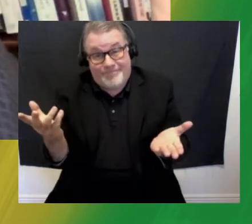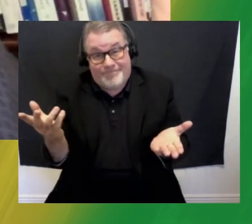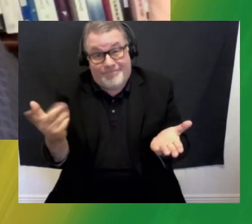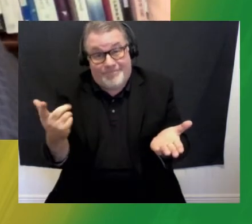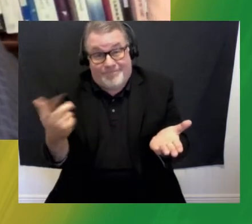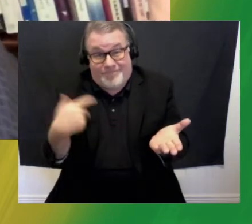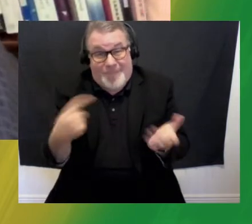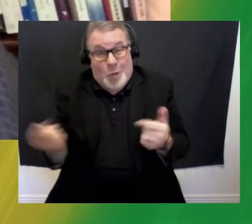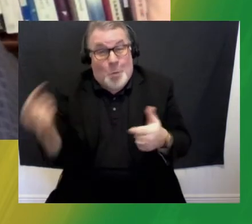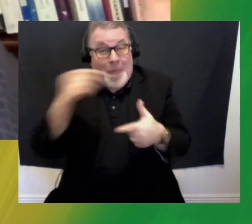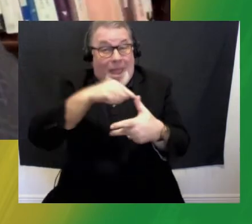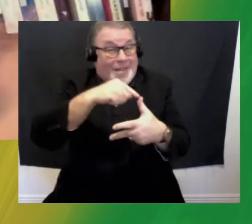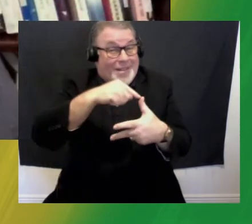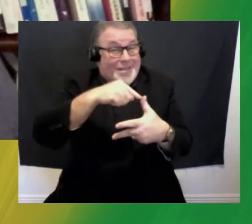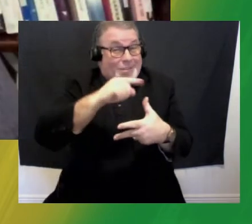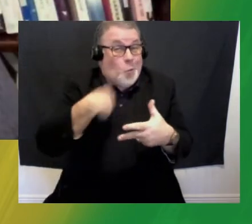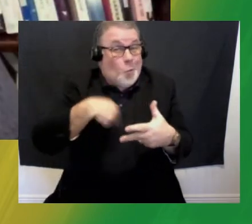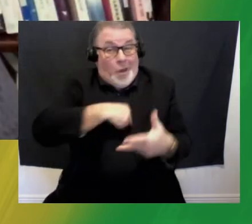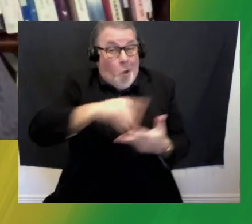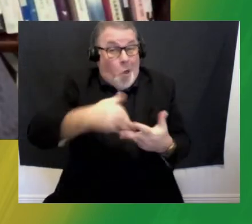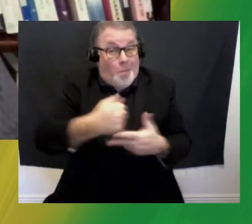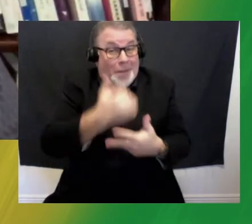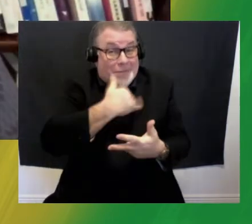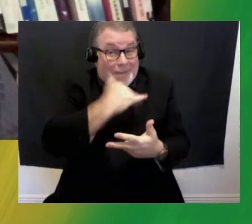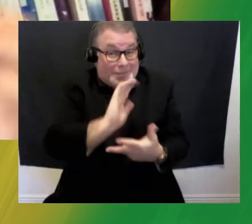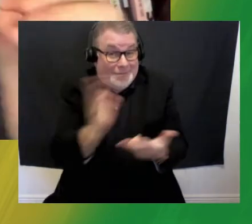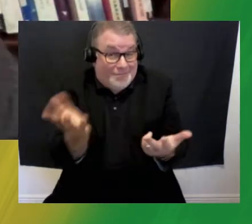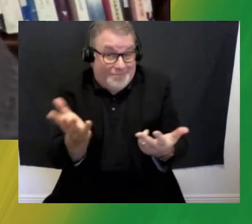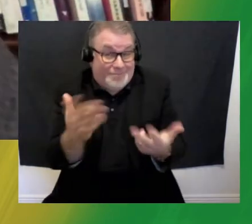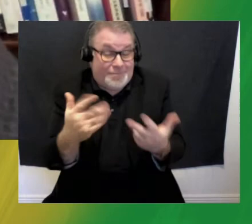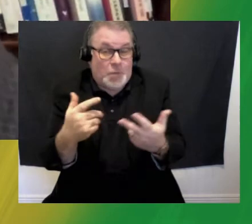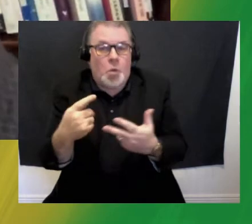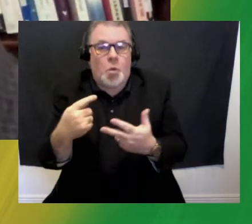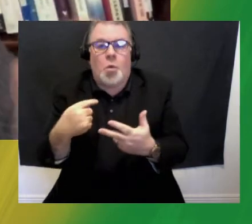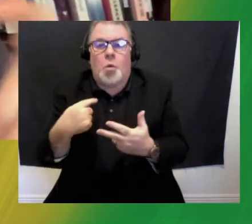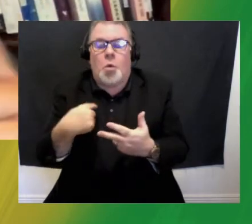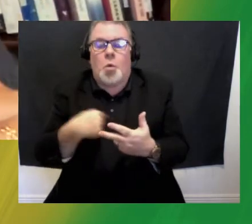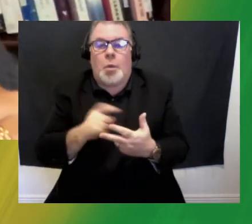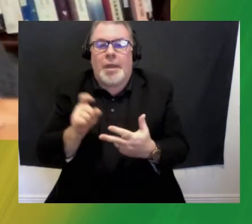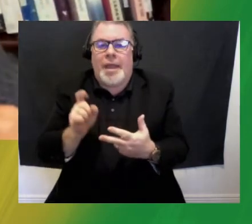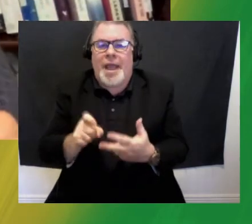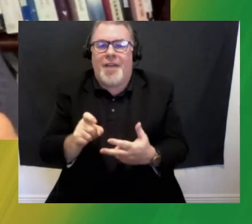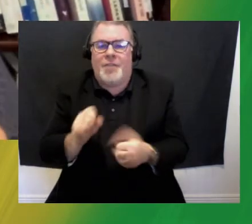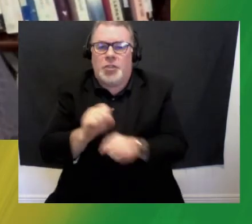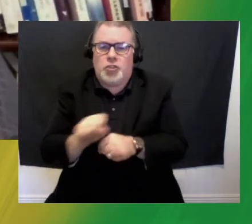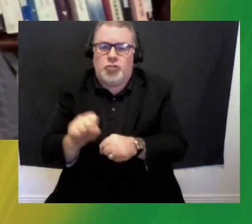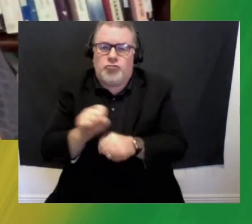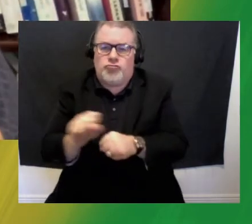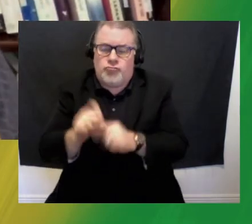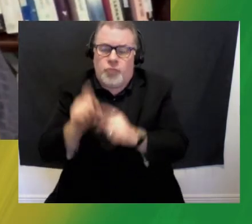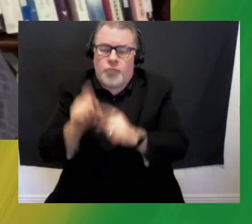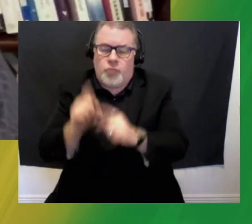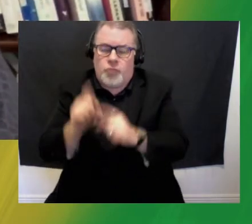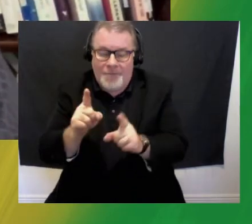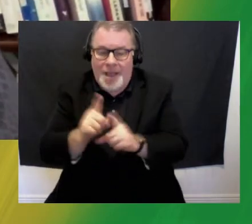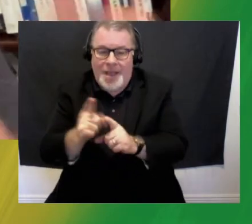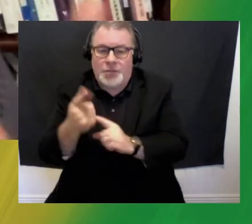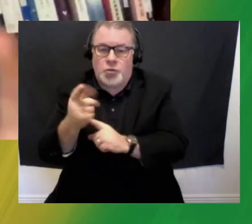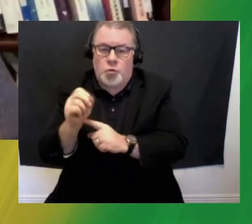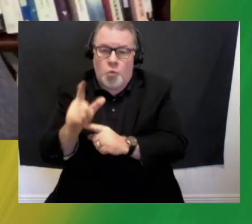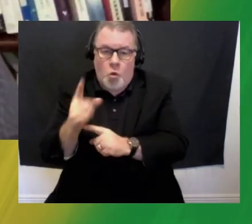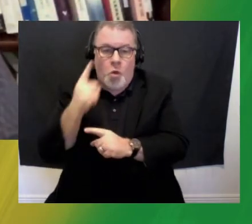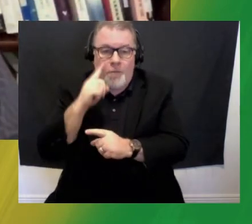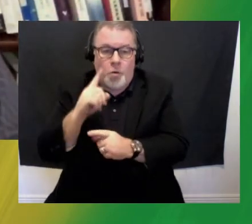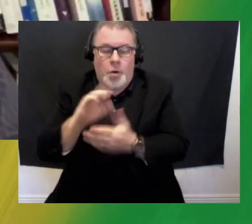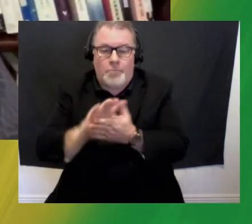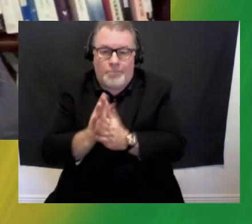back to point number one, that we all make mistakes. We have to strive in our goals of being allies in whatever